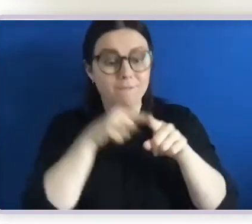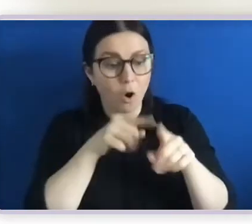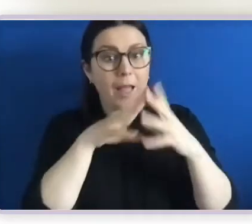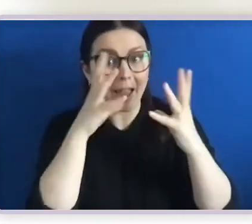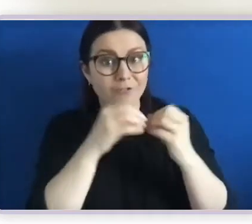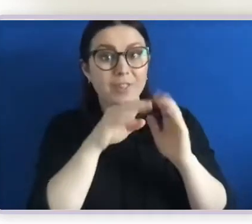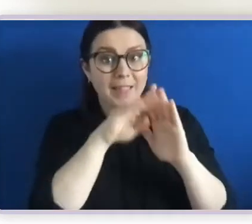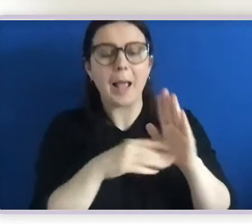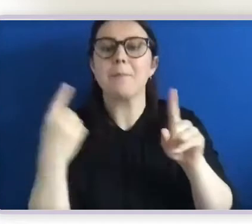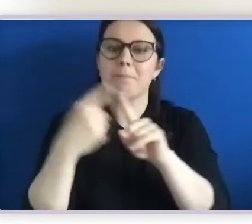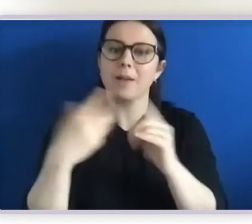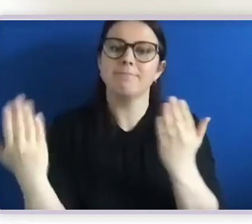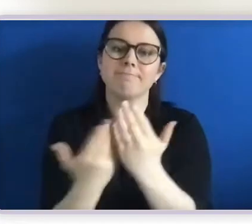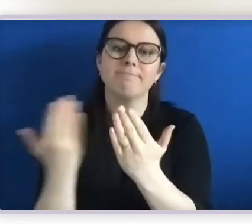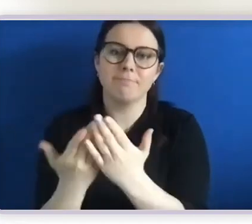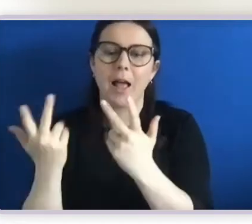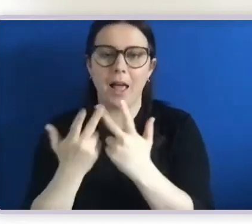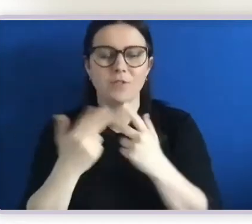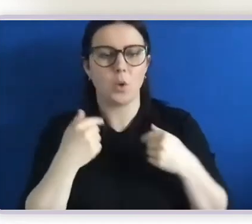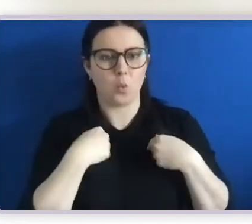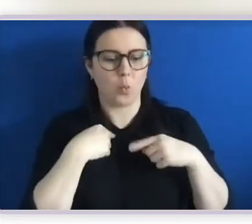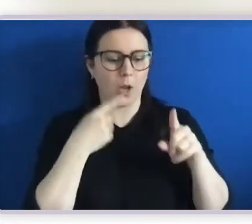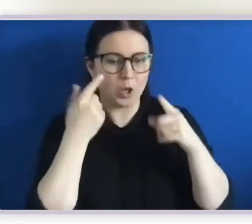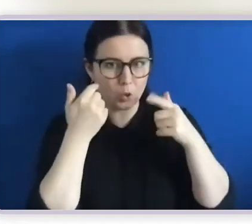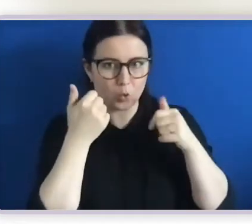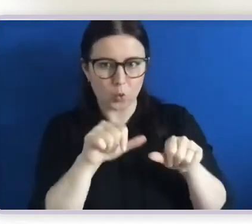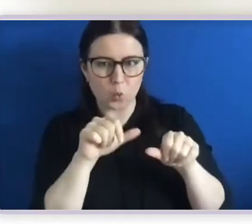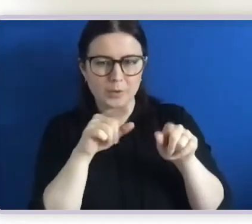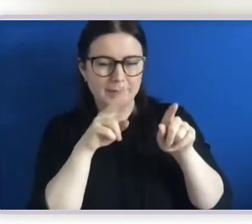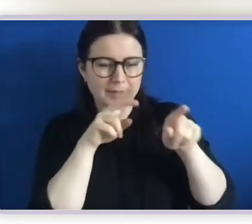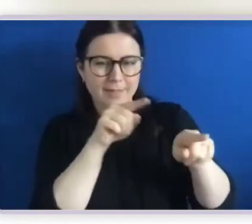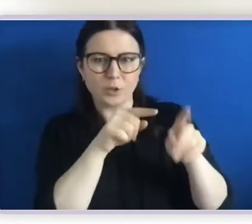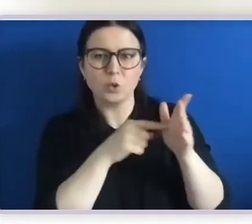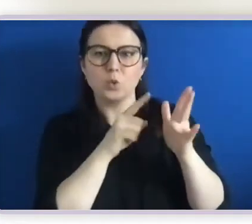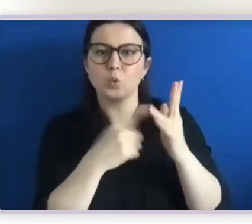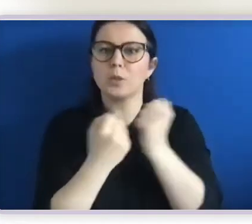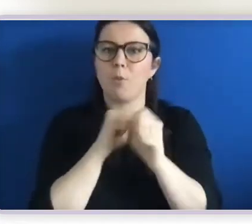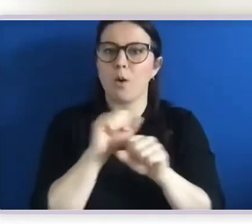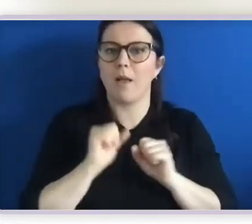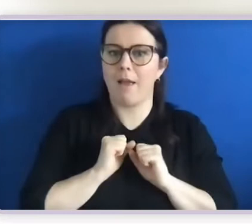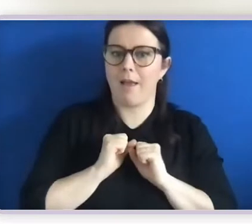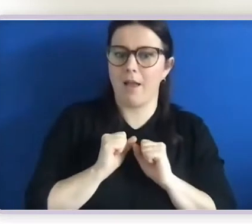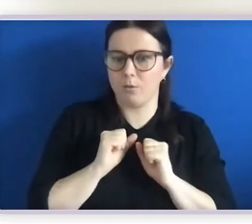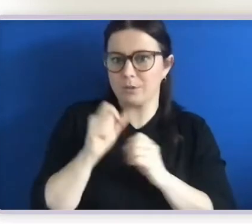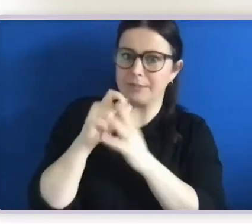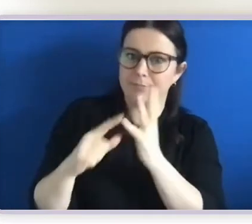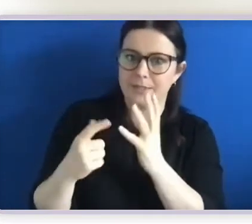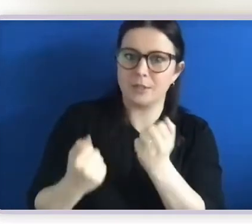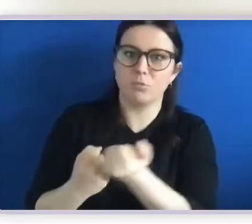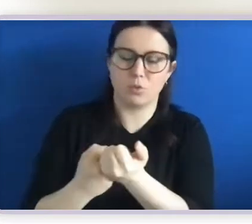in some ways, our yardstick that we measure disability against, or disability service against. So 7 elements.